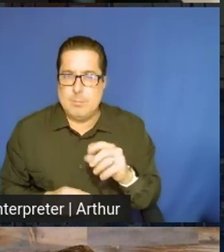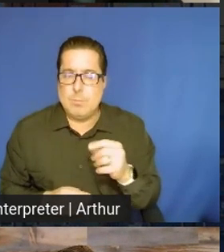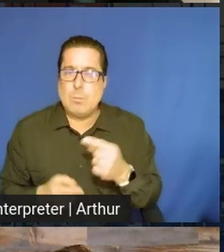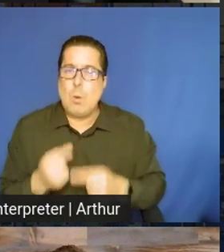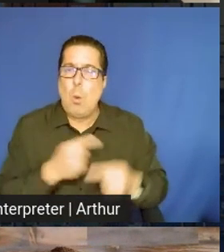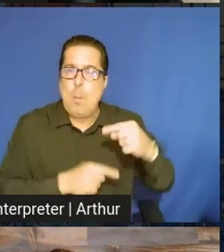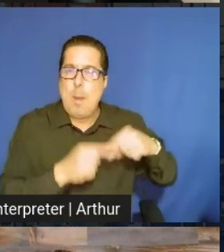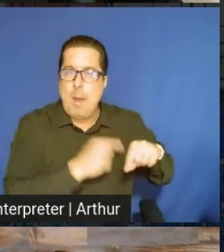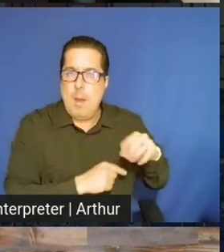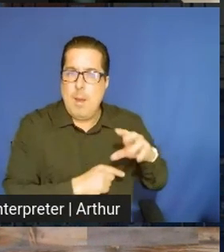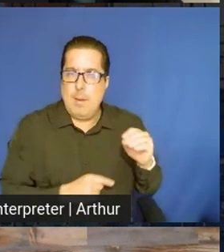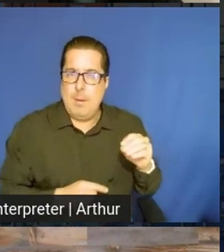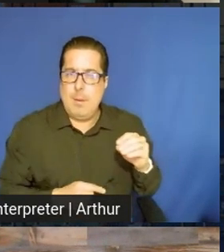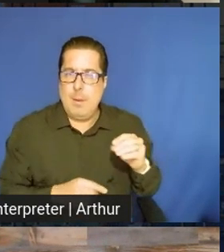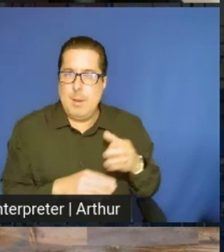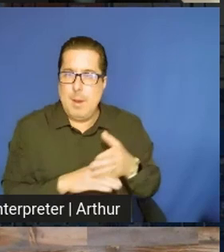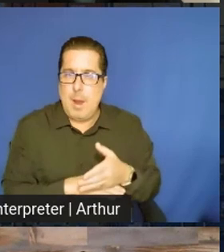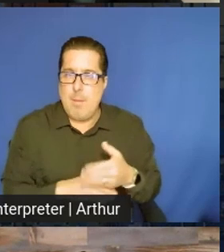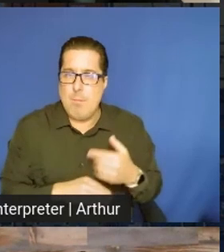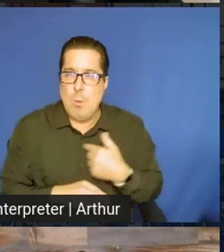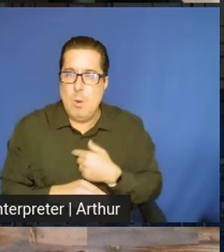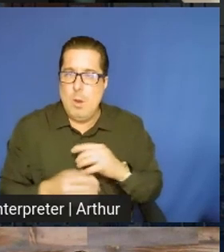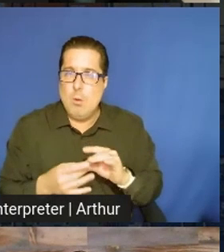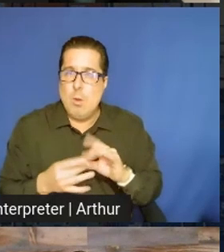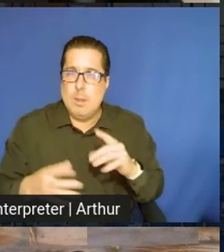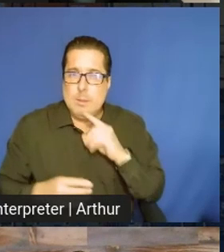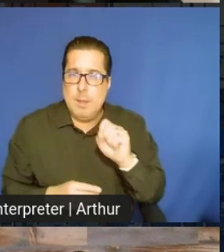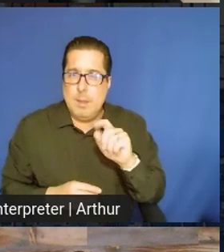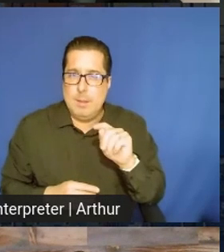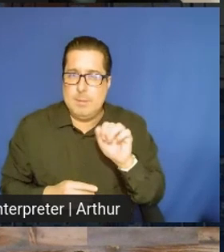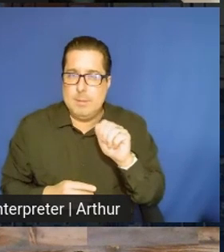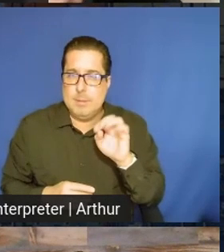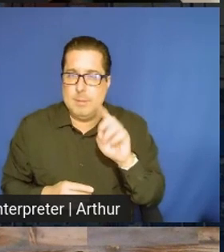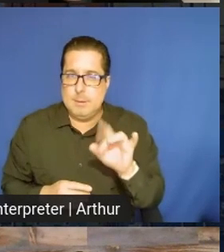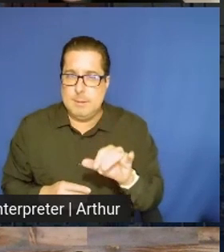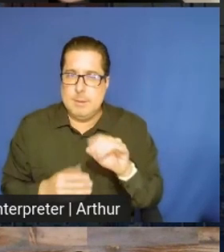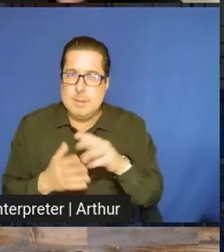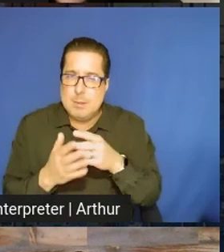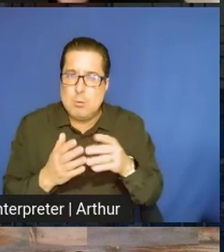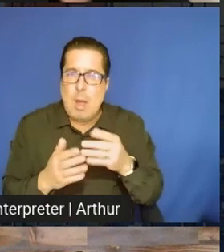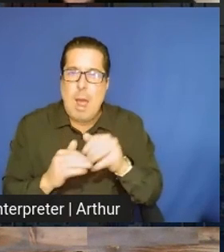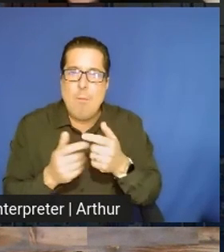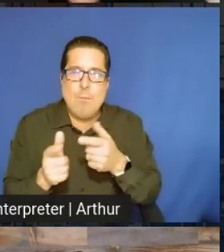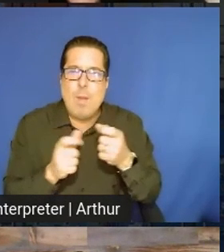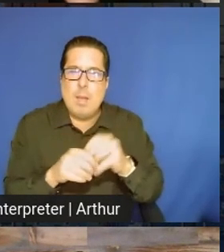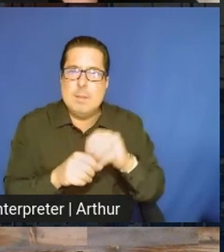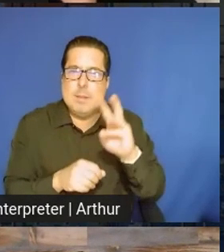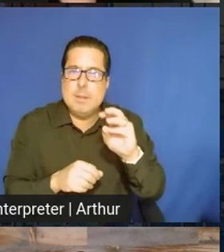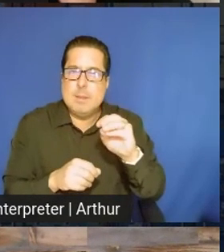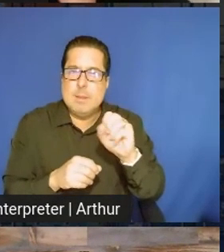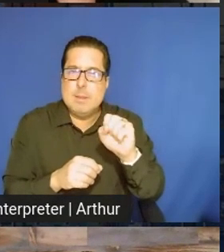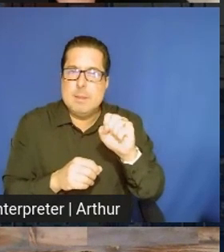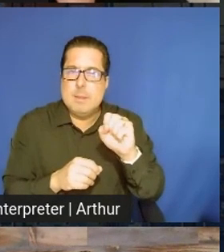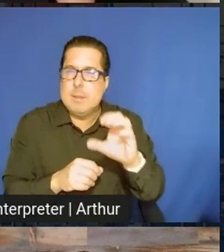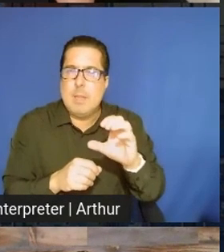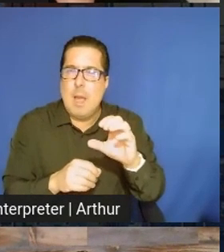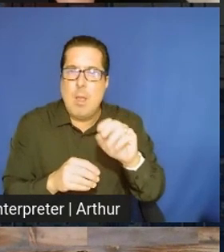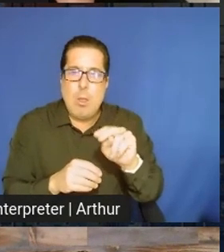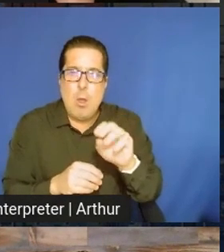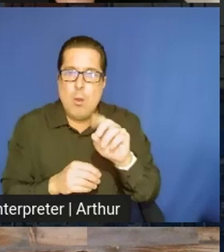then after we reach the steady state, you'll see how fast within 60 seconds the node gets provisioned, and